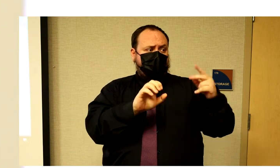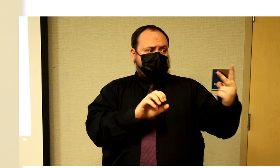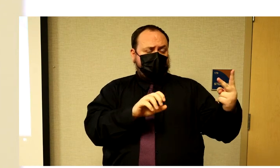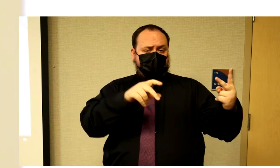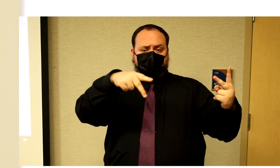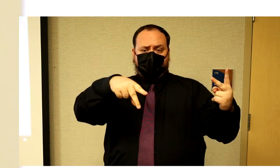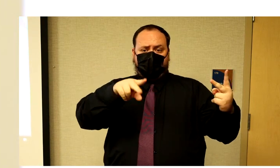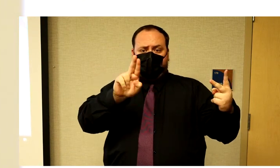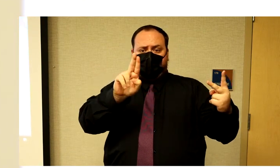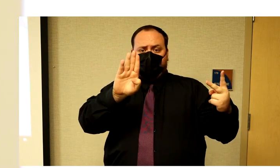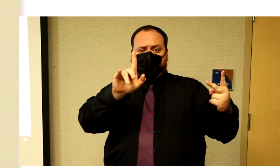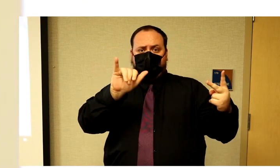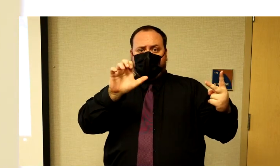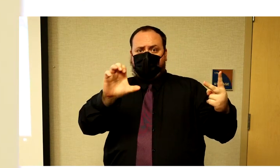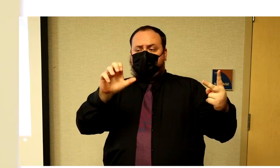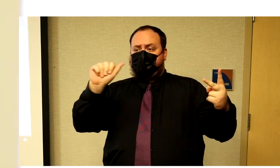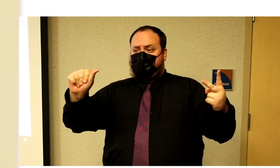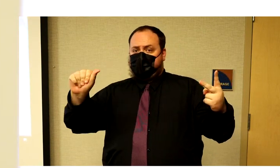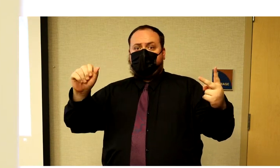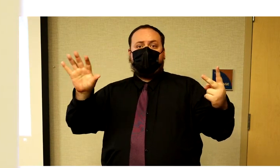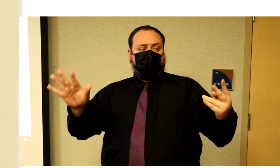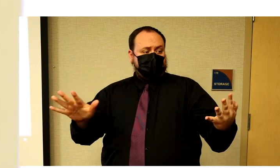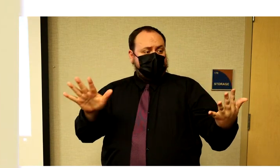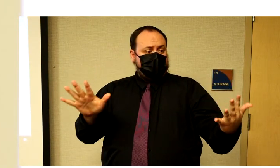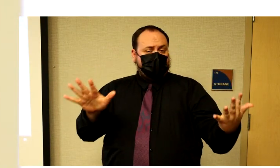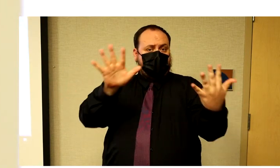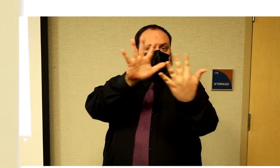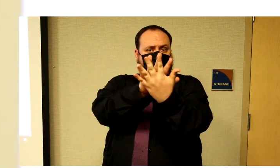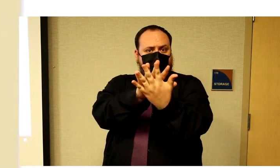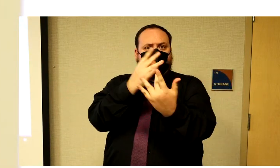will overlay it so you can see what changes were made.